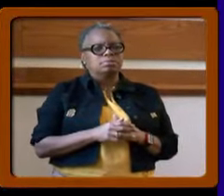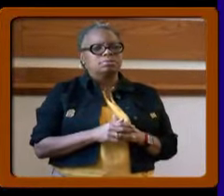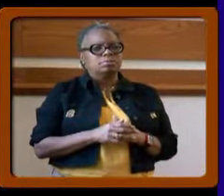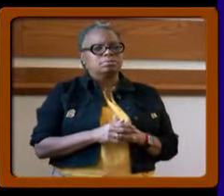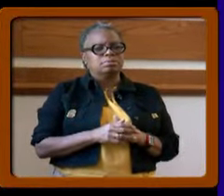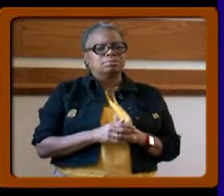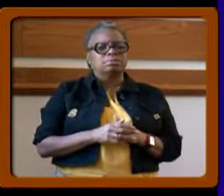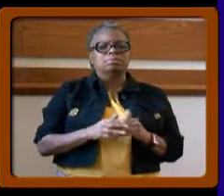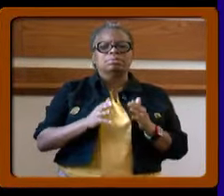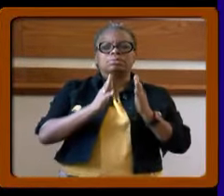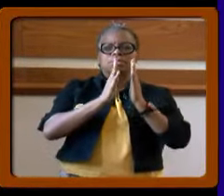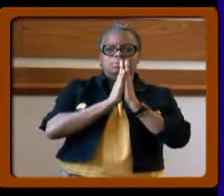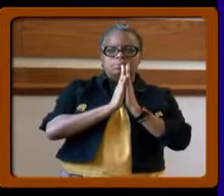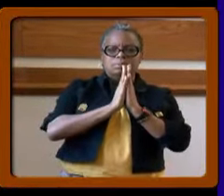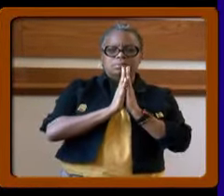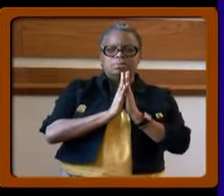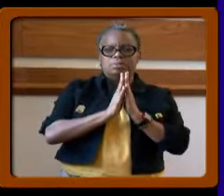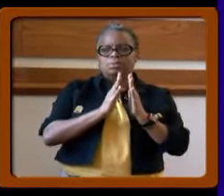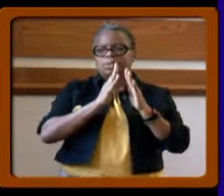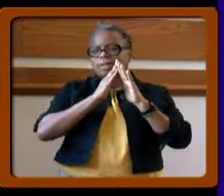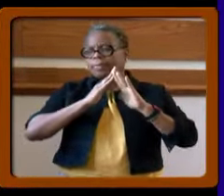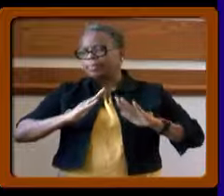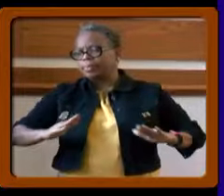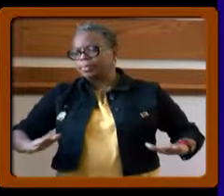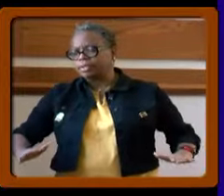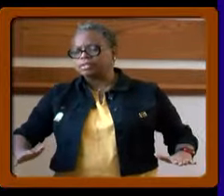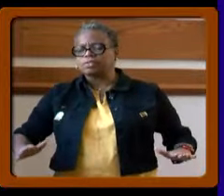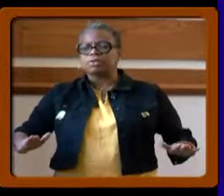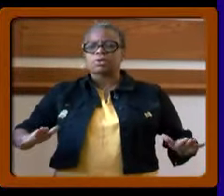We pray for a peaceful world